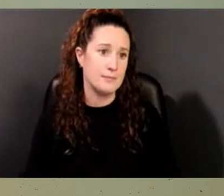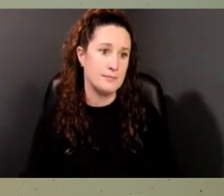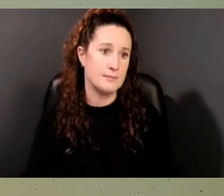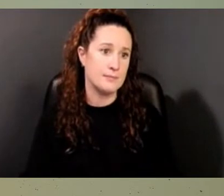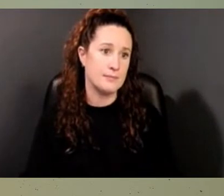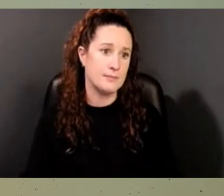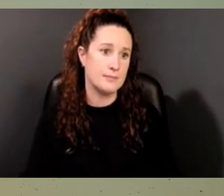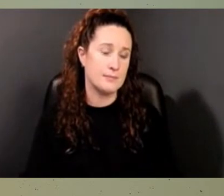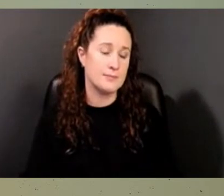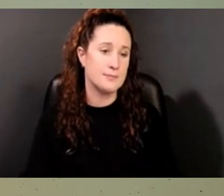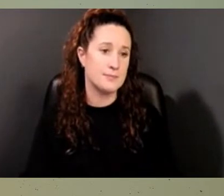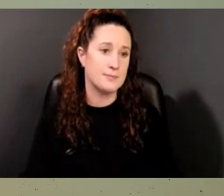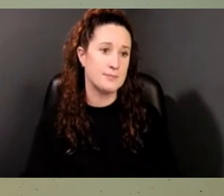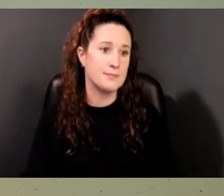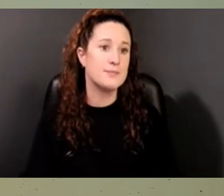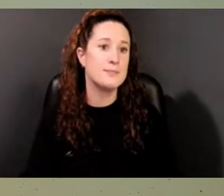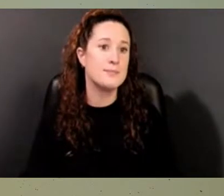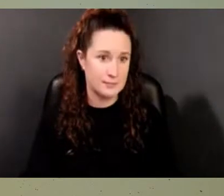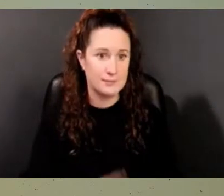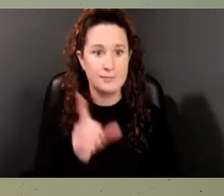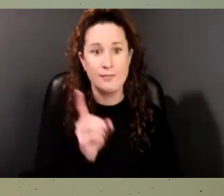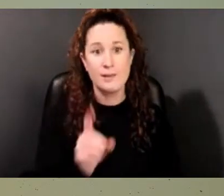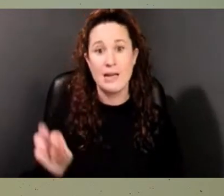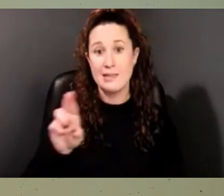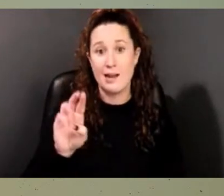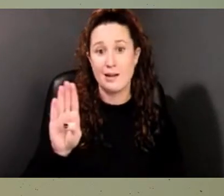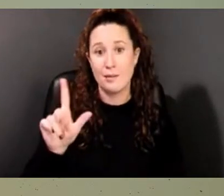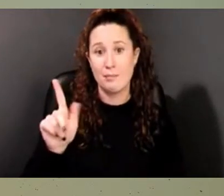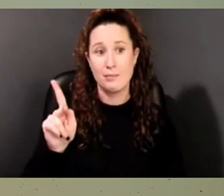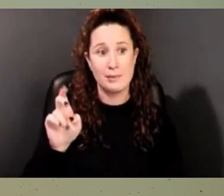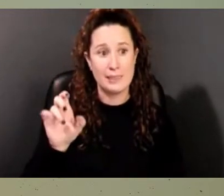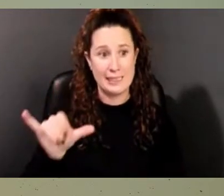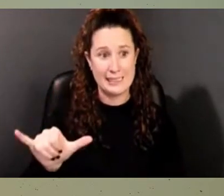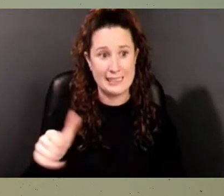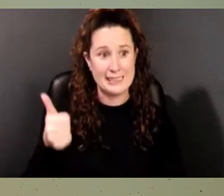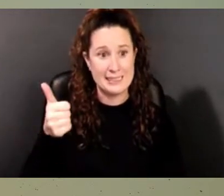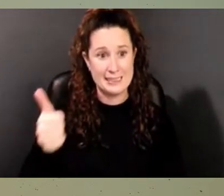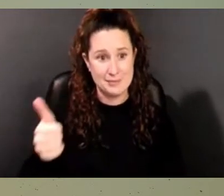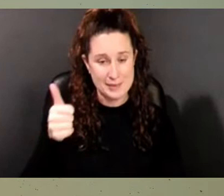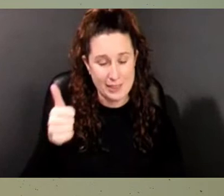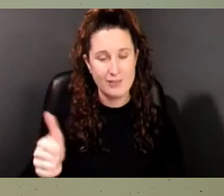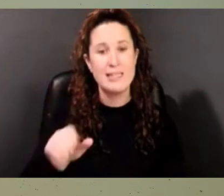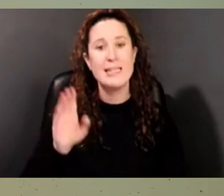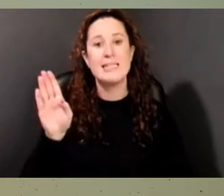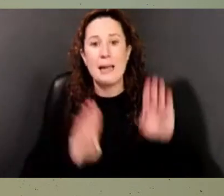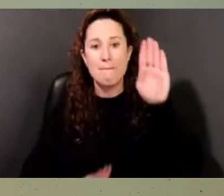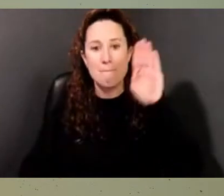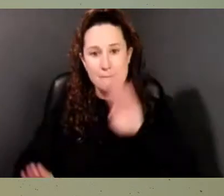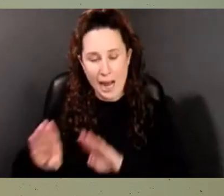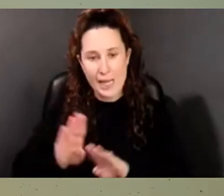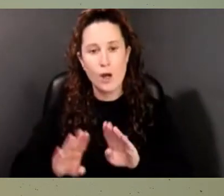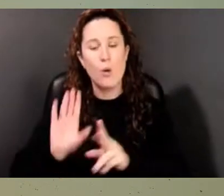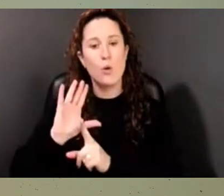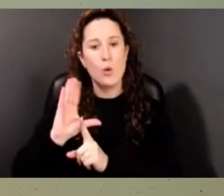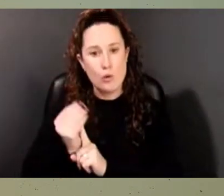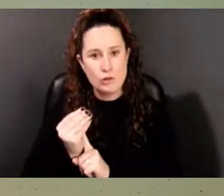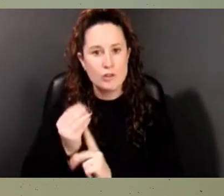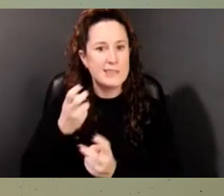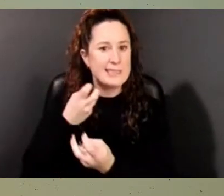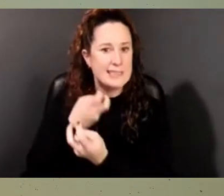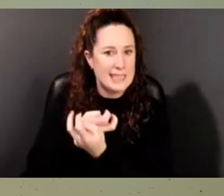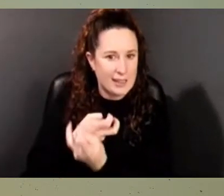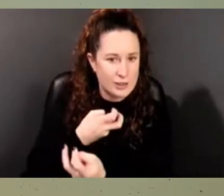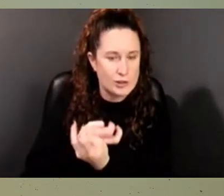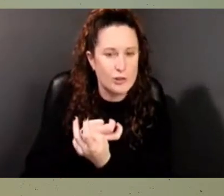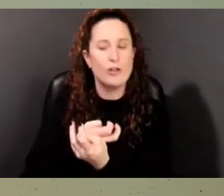So then here is Dr. Blakey, the biocultural skeletal biologist, director of the African Burying